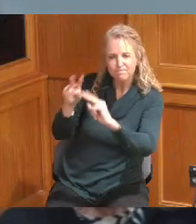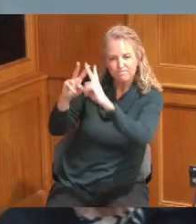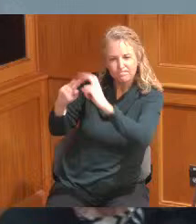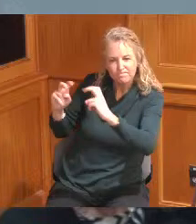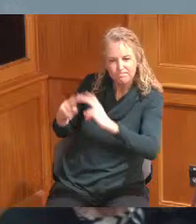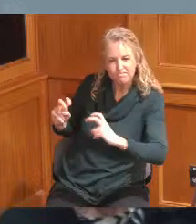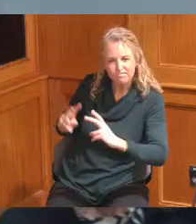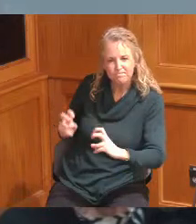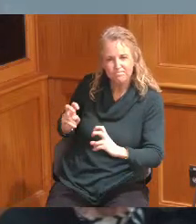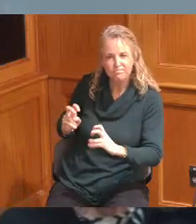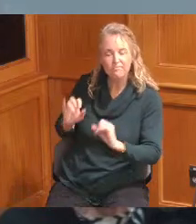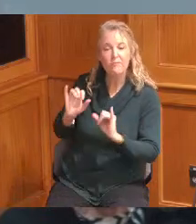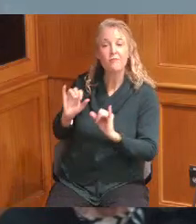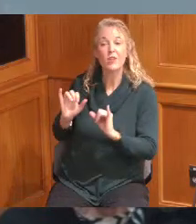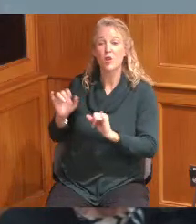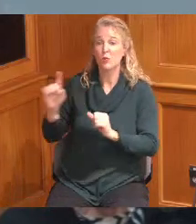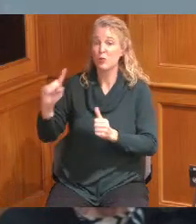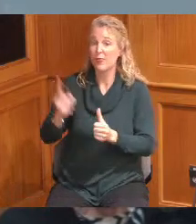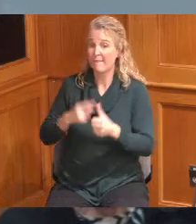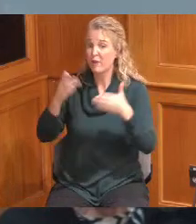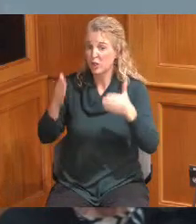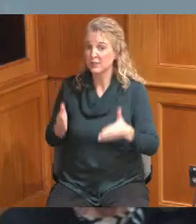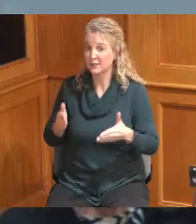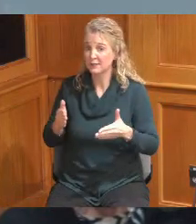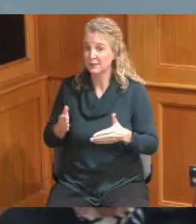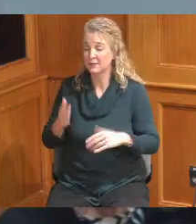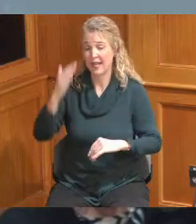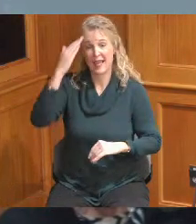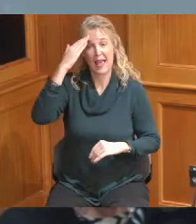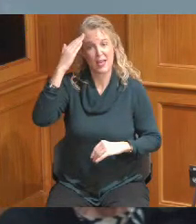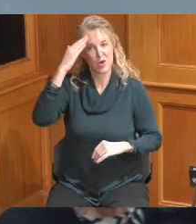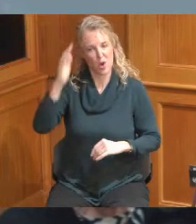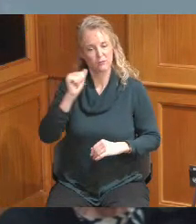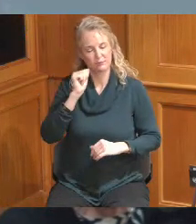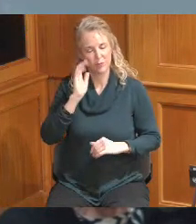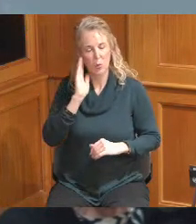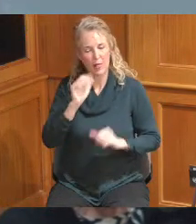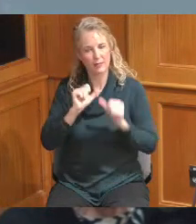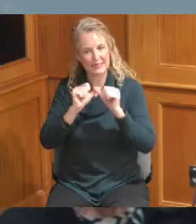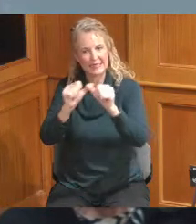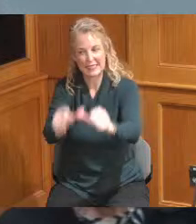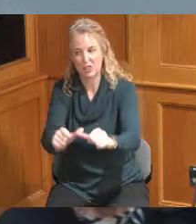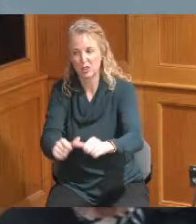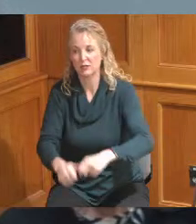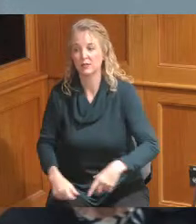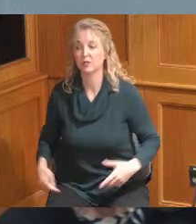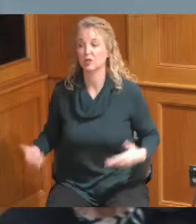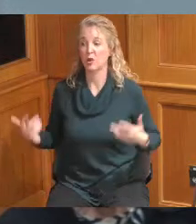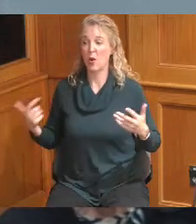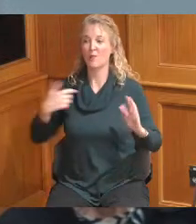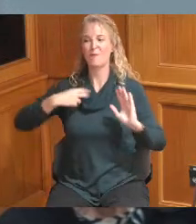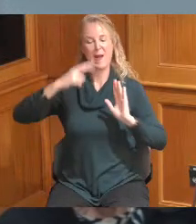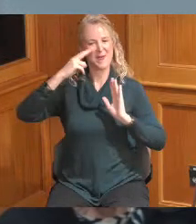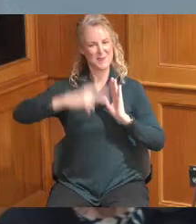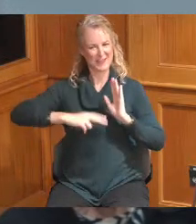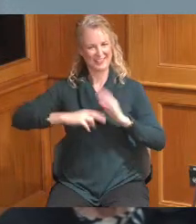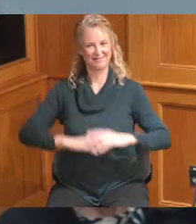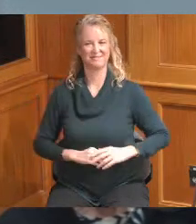closely for you being the first. And I know you will continue to do well. So I'll read the